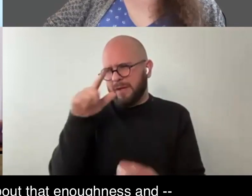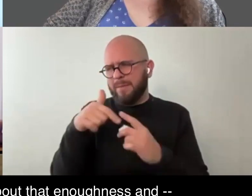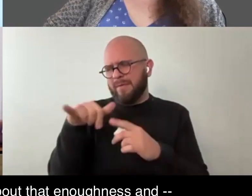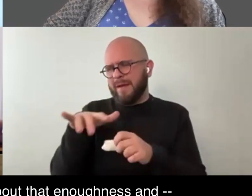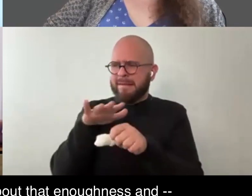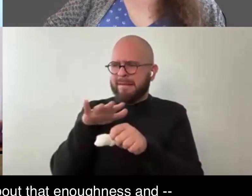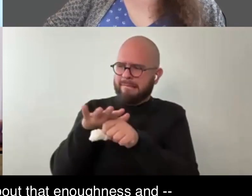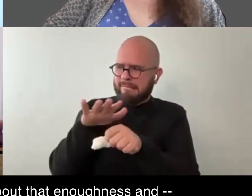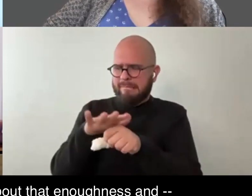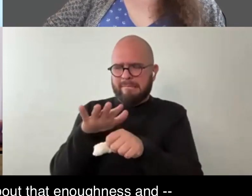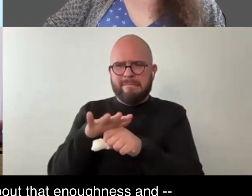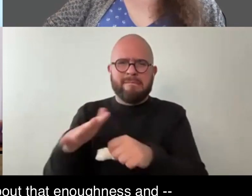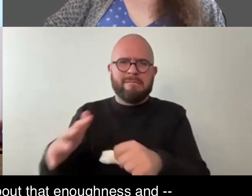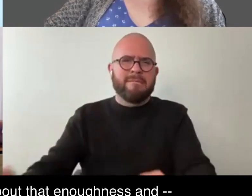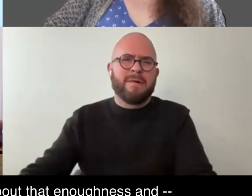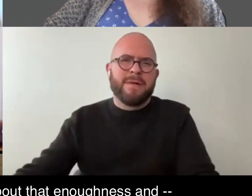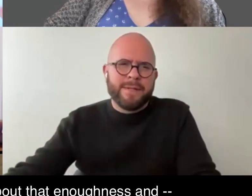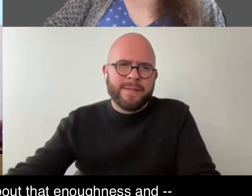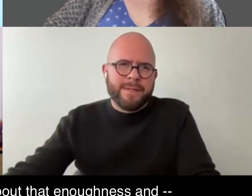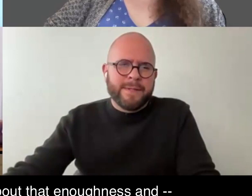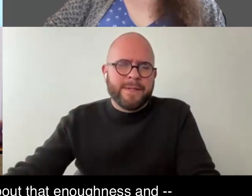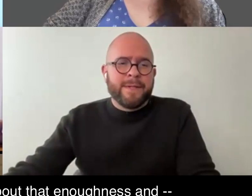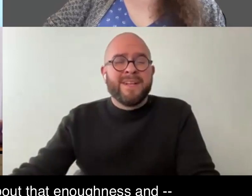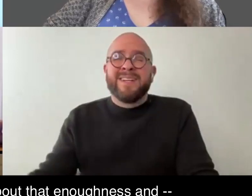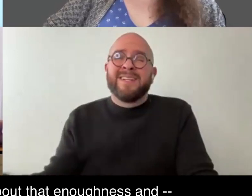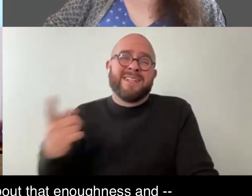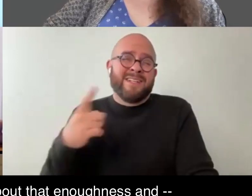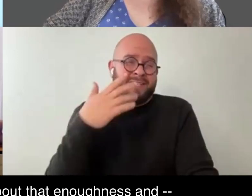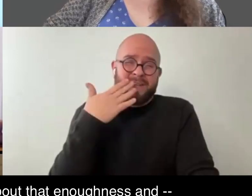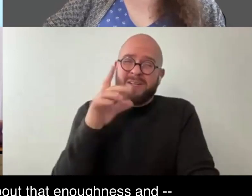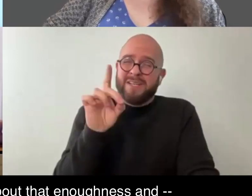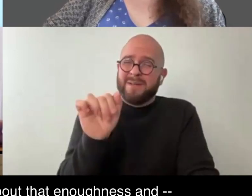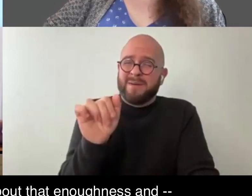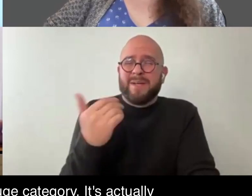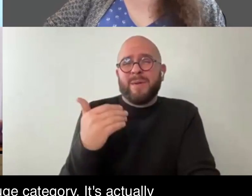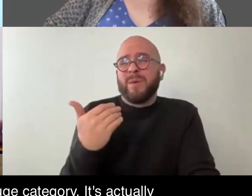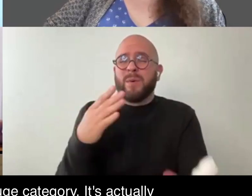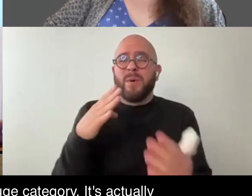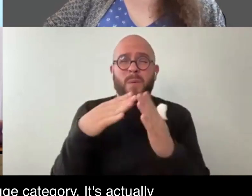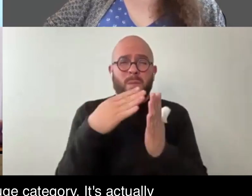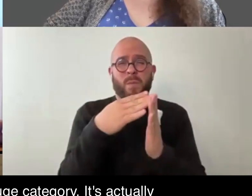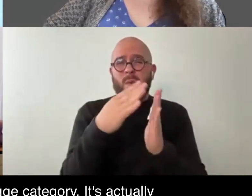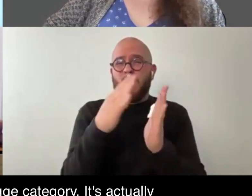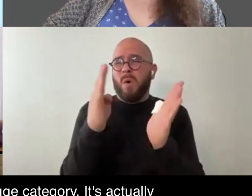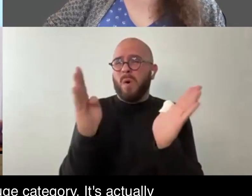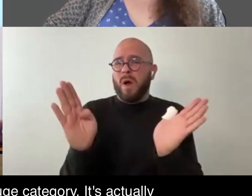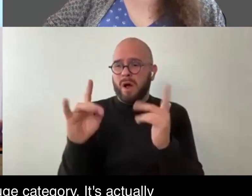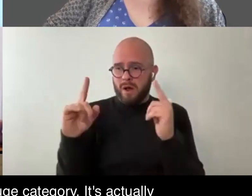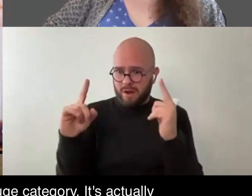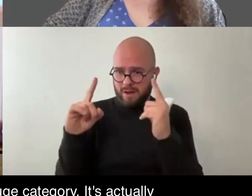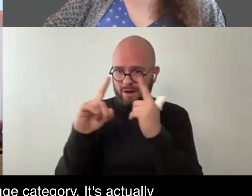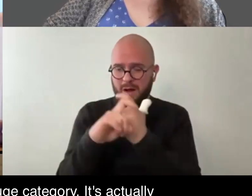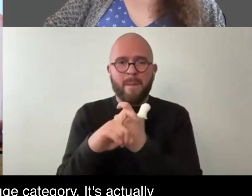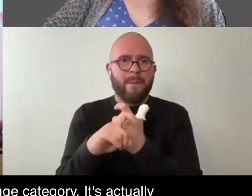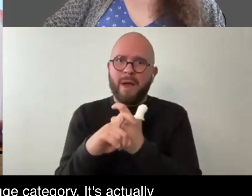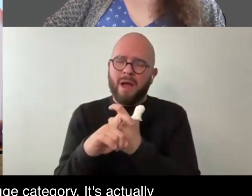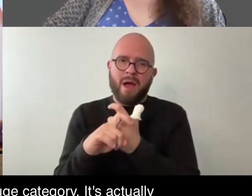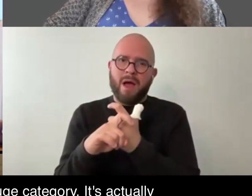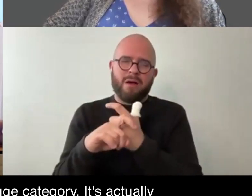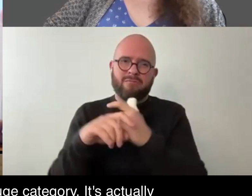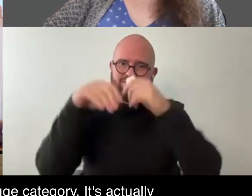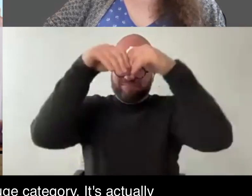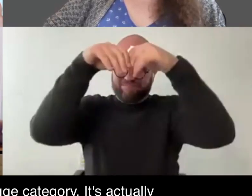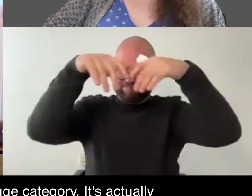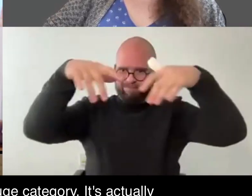And yeah, disability is such a broad, complex umbrella, right? It's a huge category.